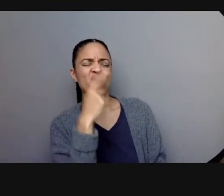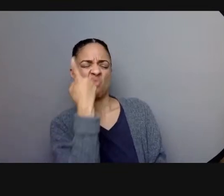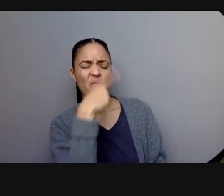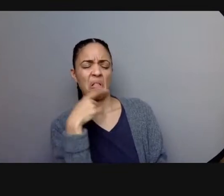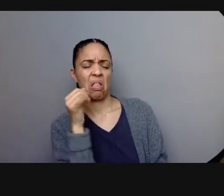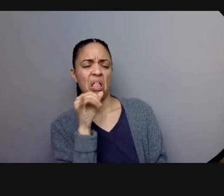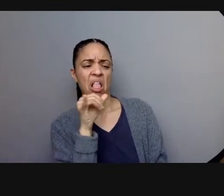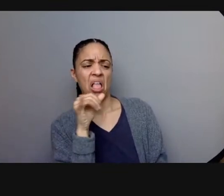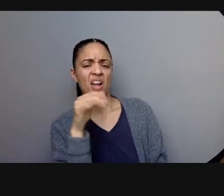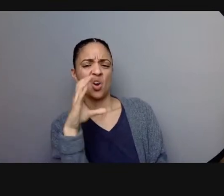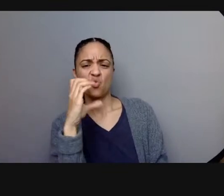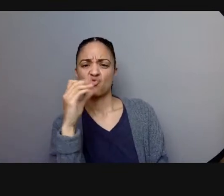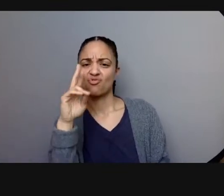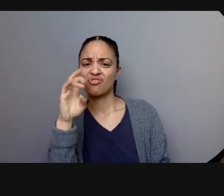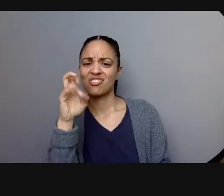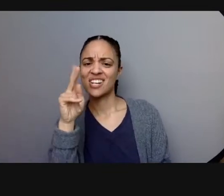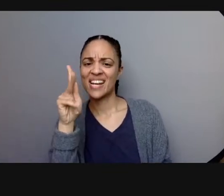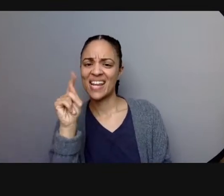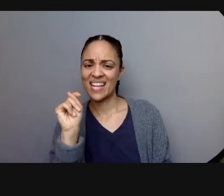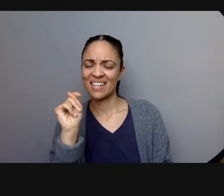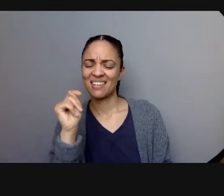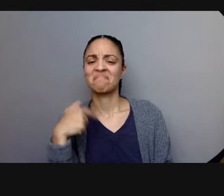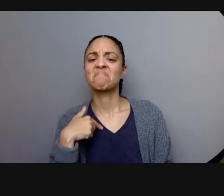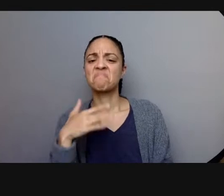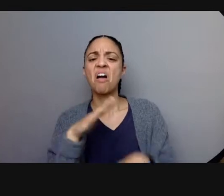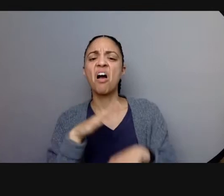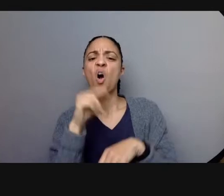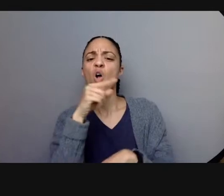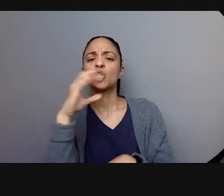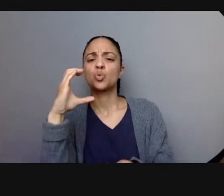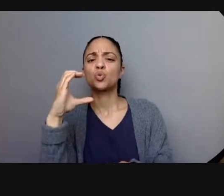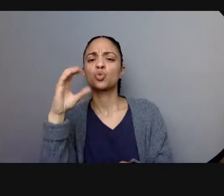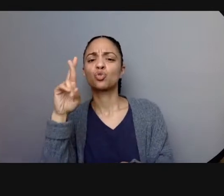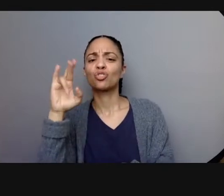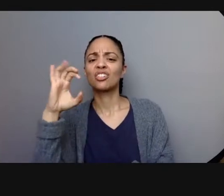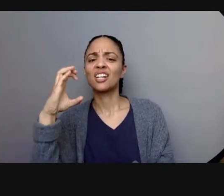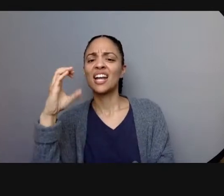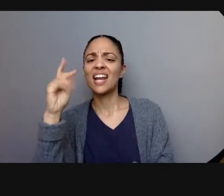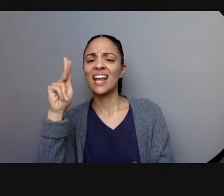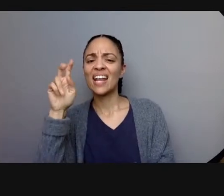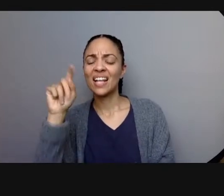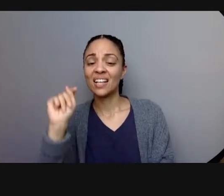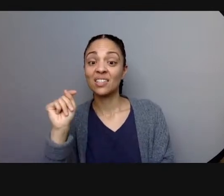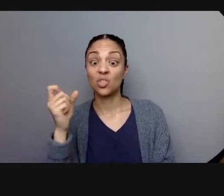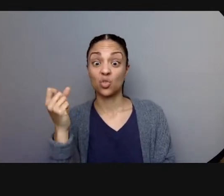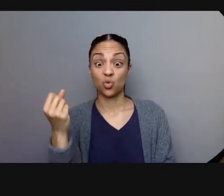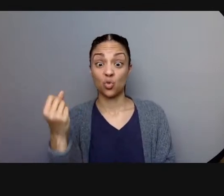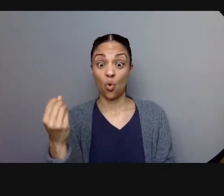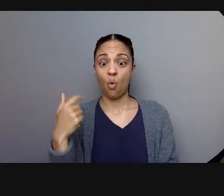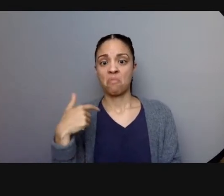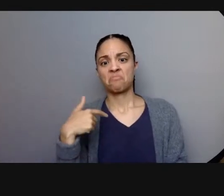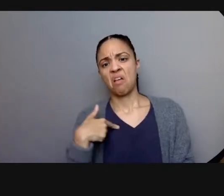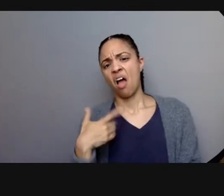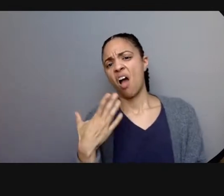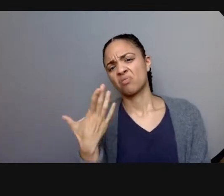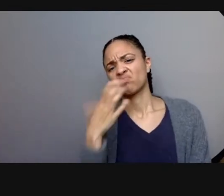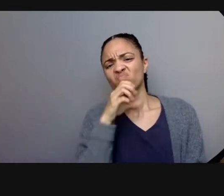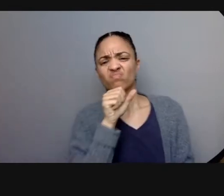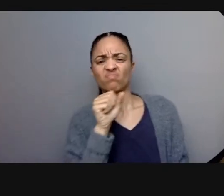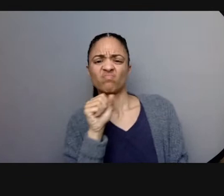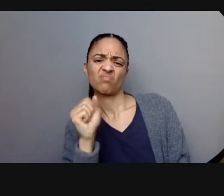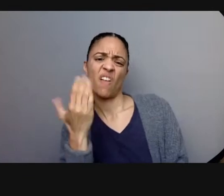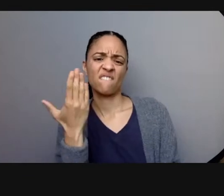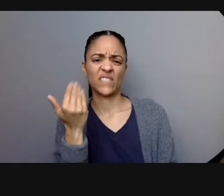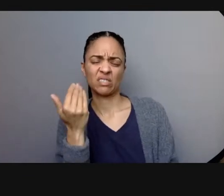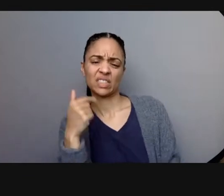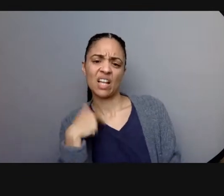I first started going to clubs when I was like 14, 15, everybody kept calling me crazy because I would do crazy things. And I was like, yo, I